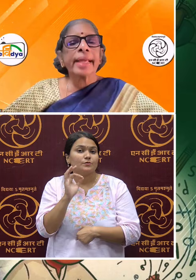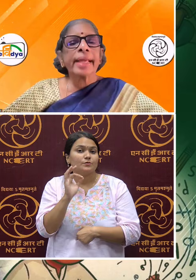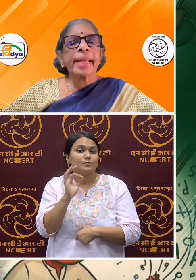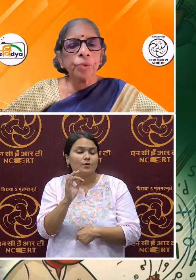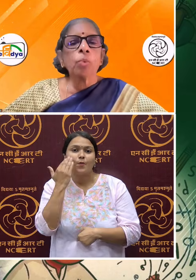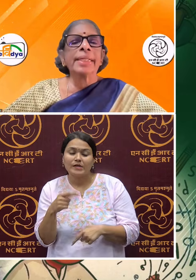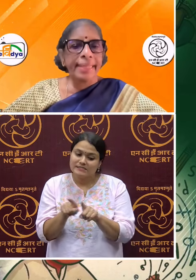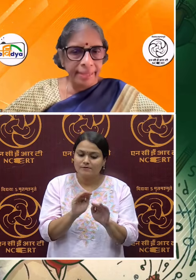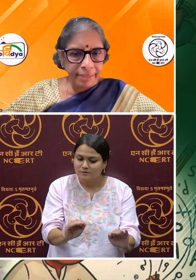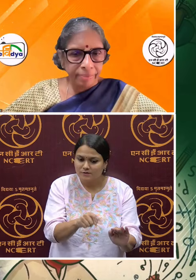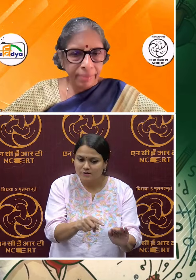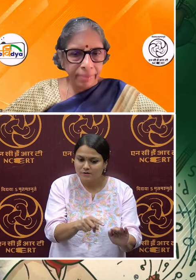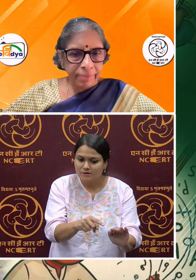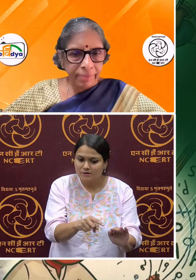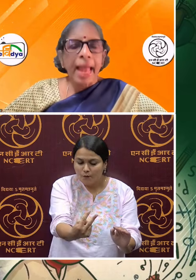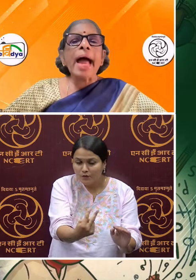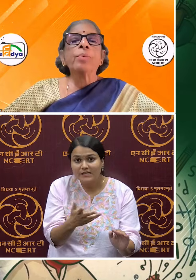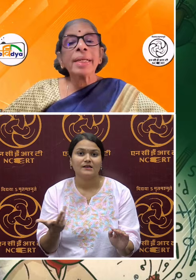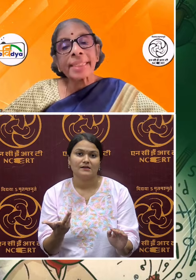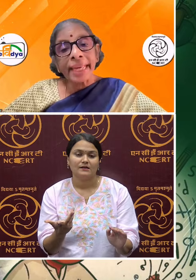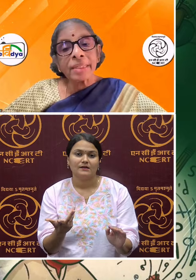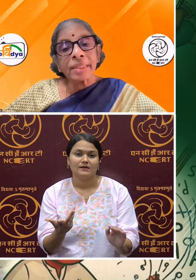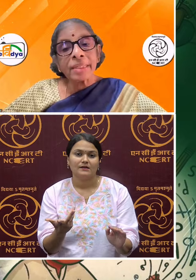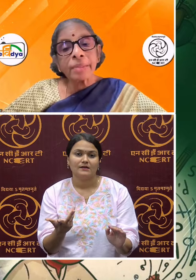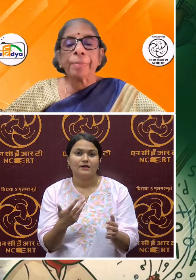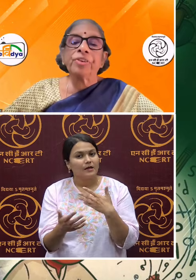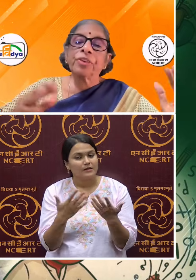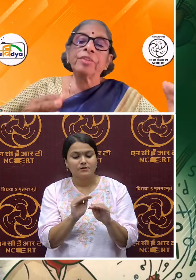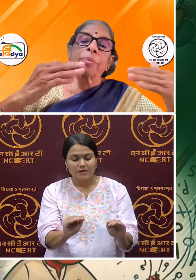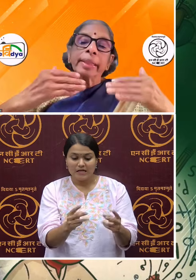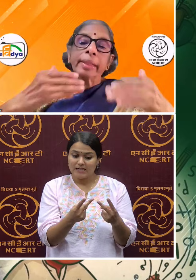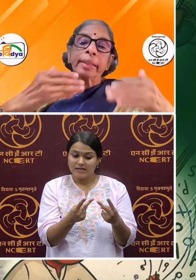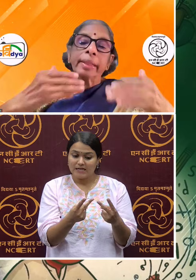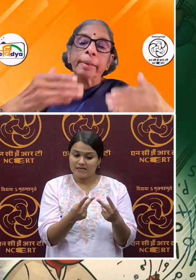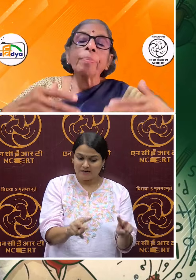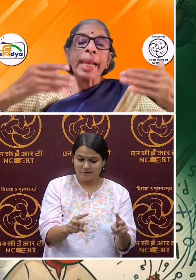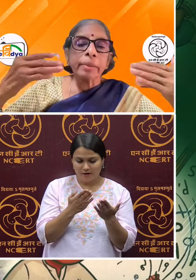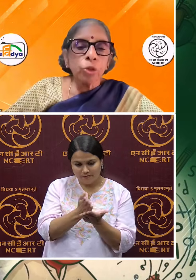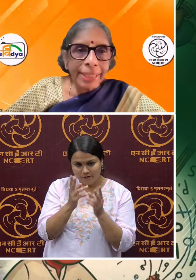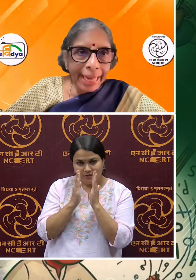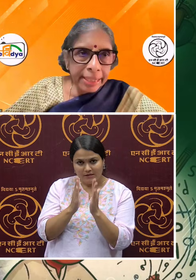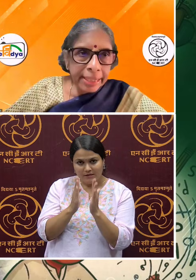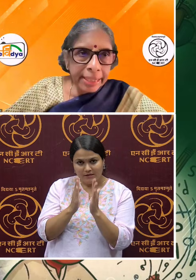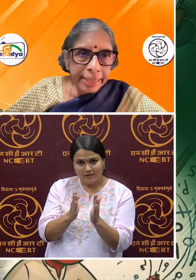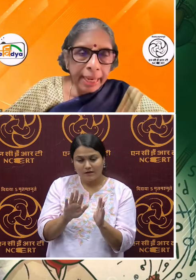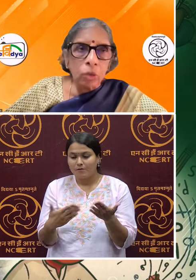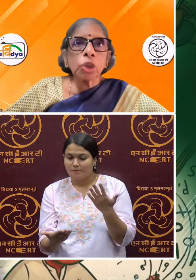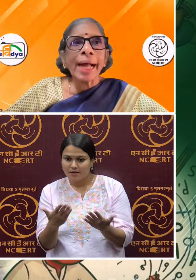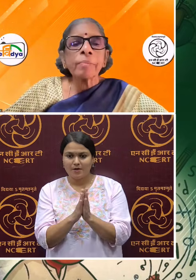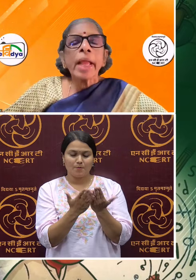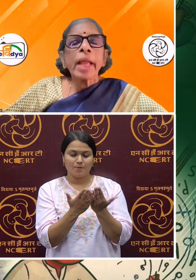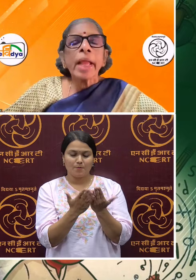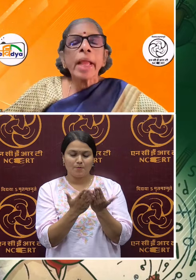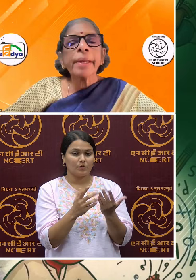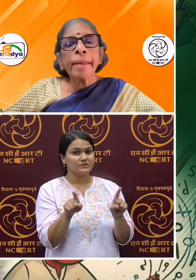child is telling you what he sees. And what he sees may be different from the book. Like the beautiful text that Arun